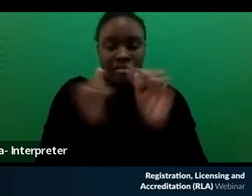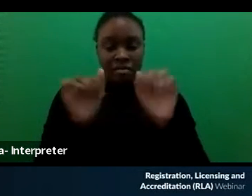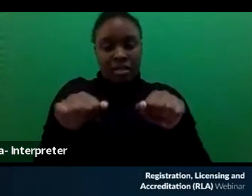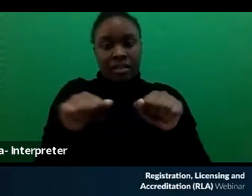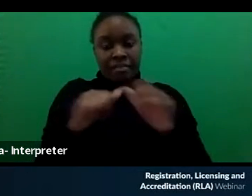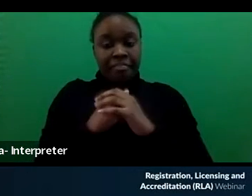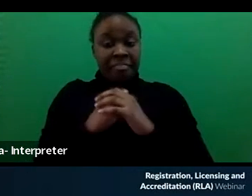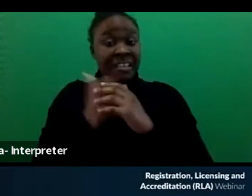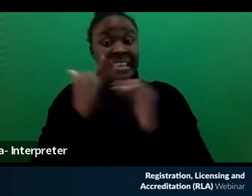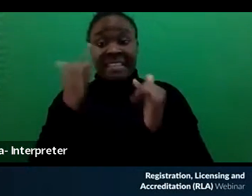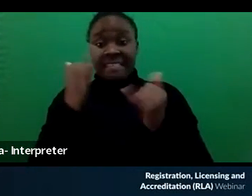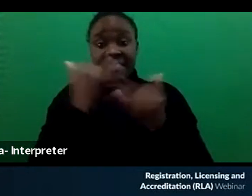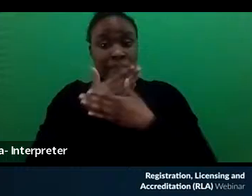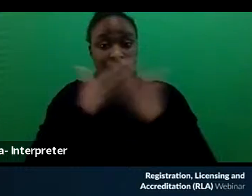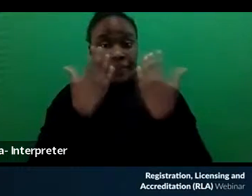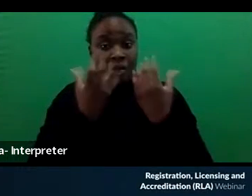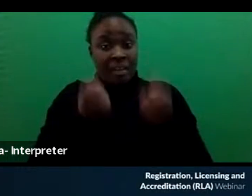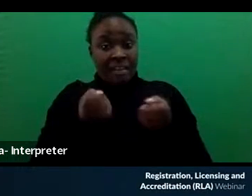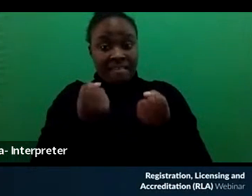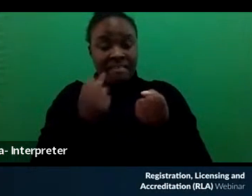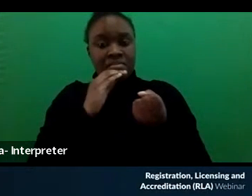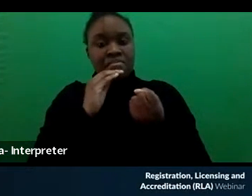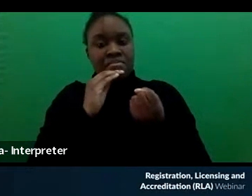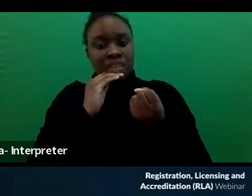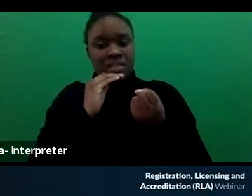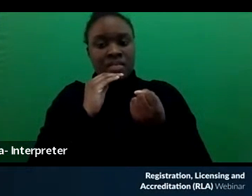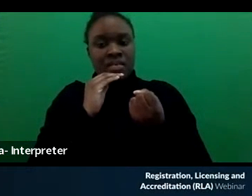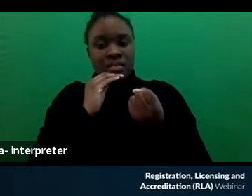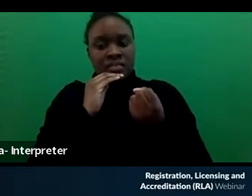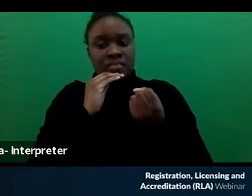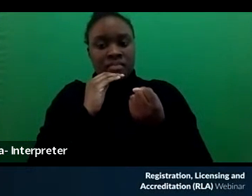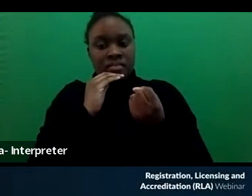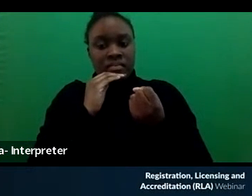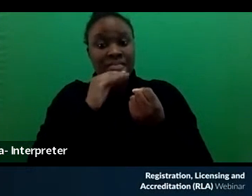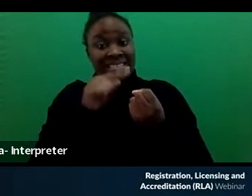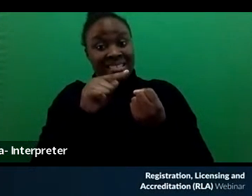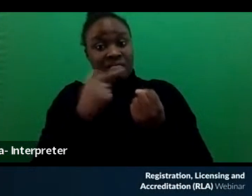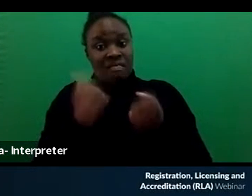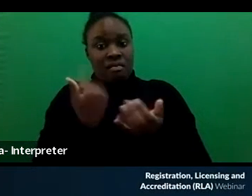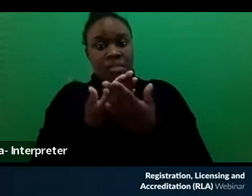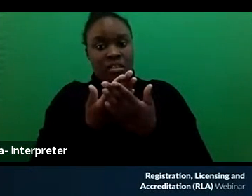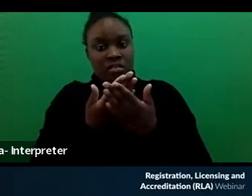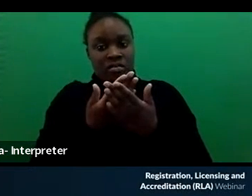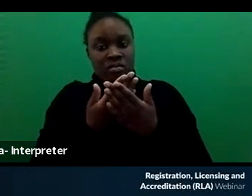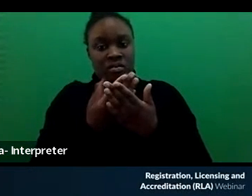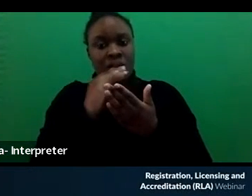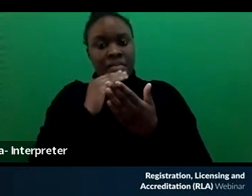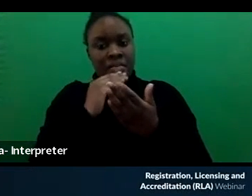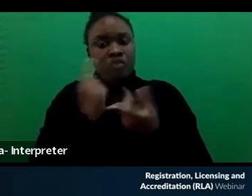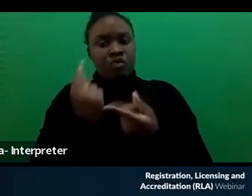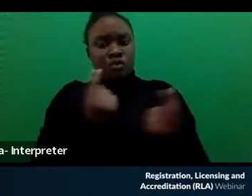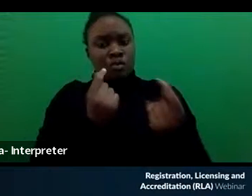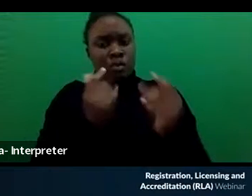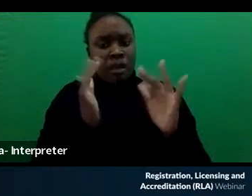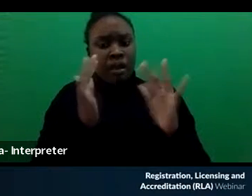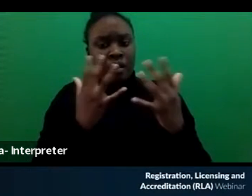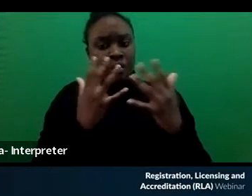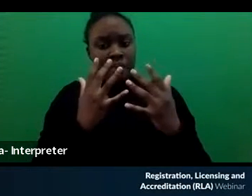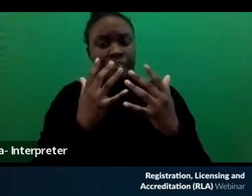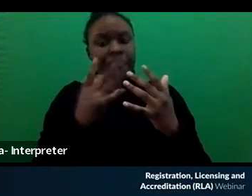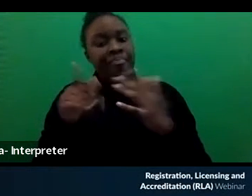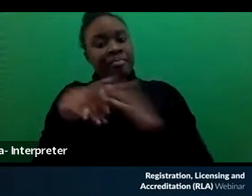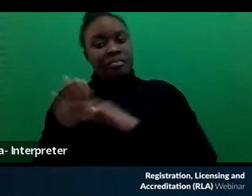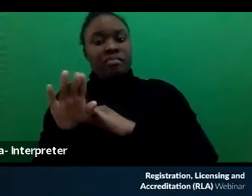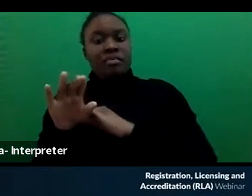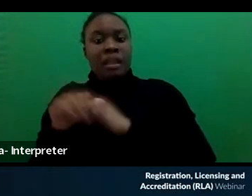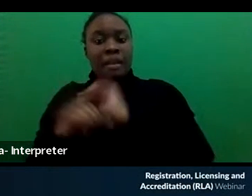they do not have access to their e-filing profiles, these applications will need to be done at a customs branch office